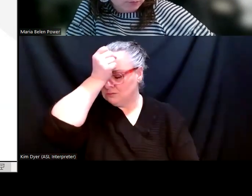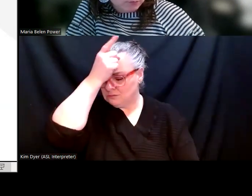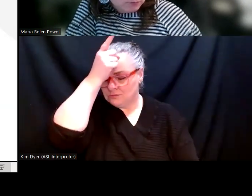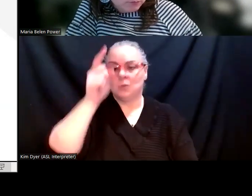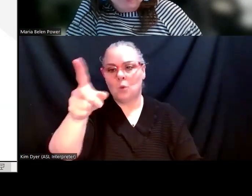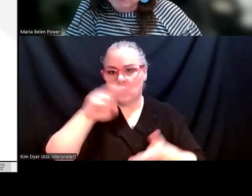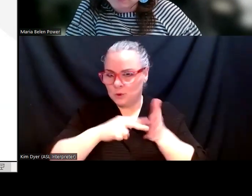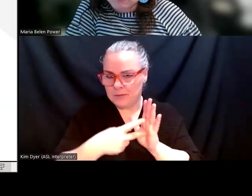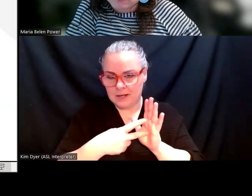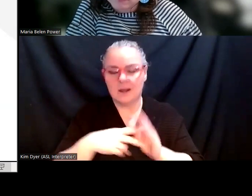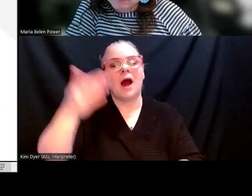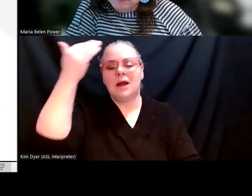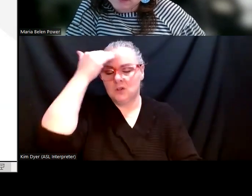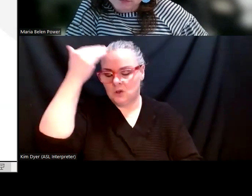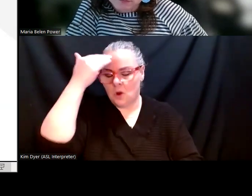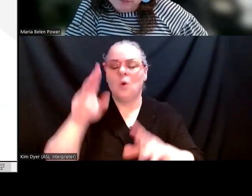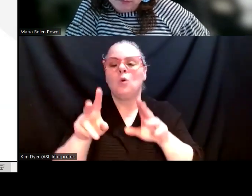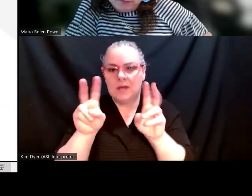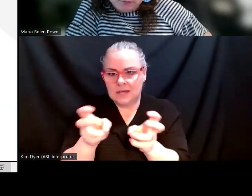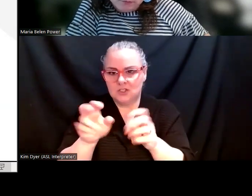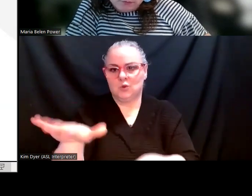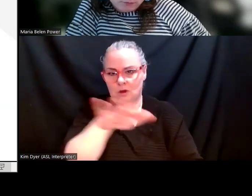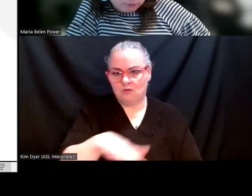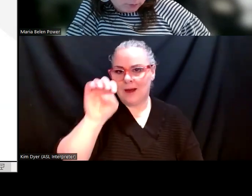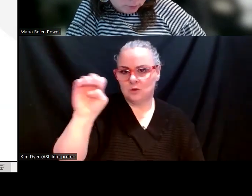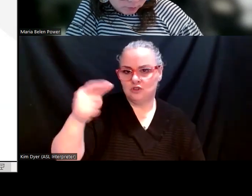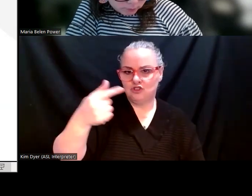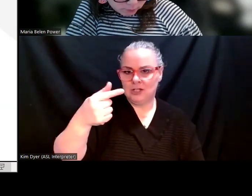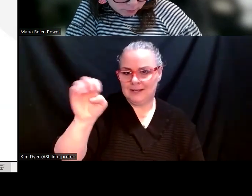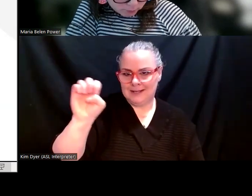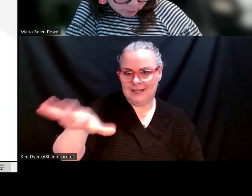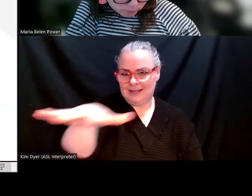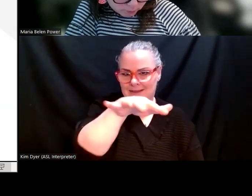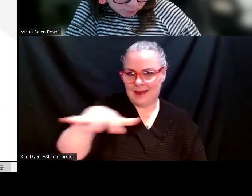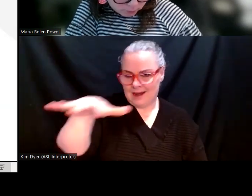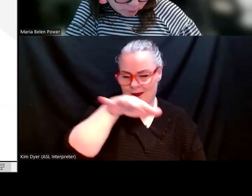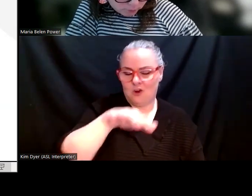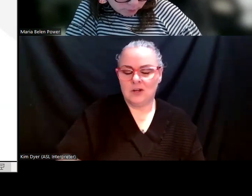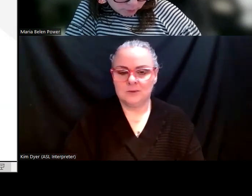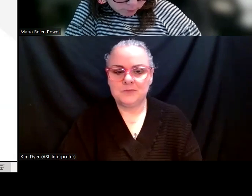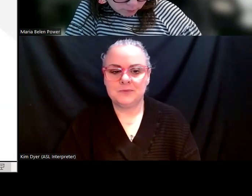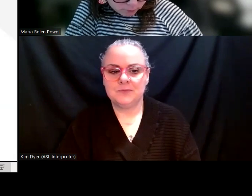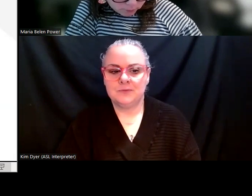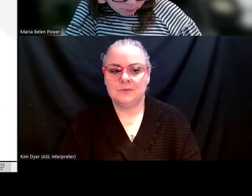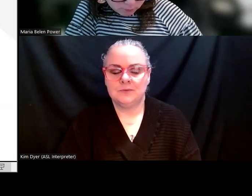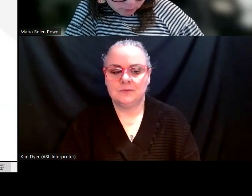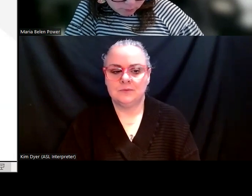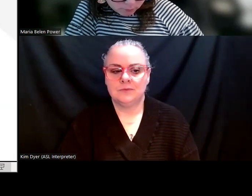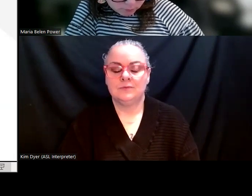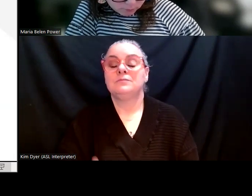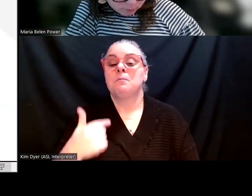aware of the issues around GE out there. Let me say that